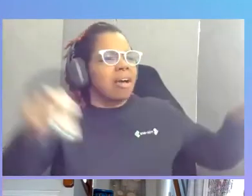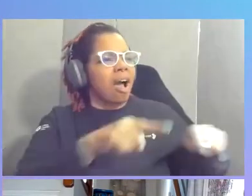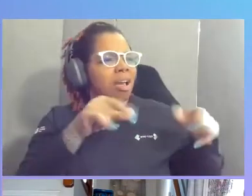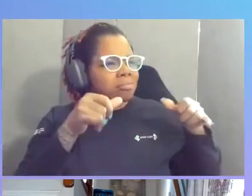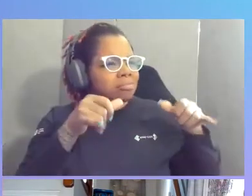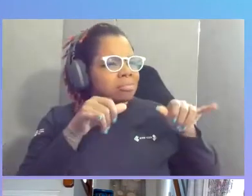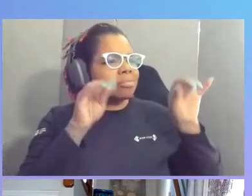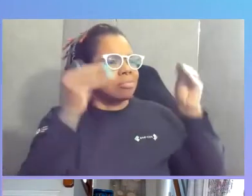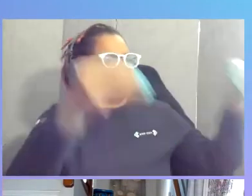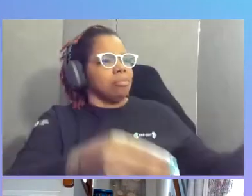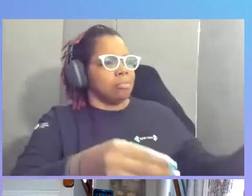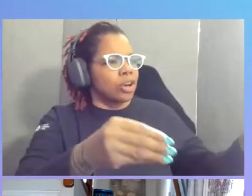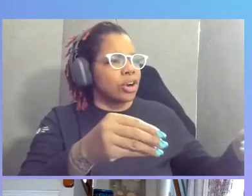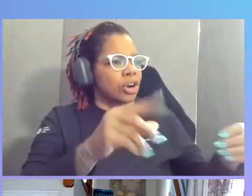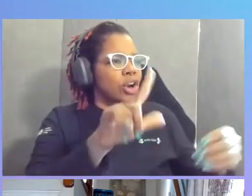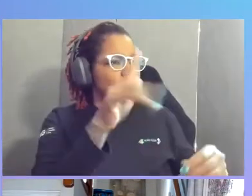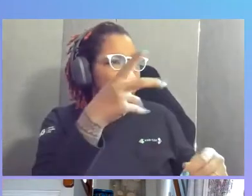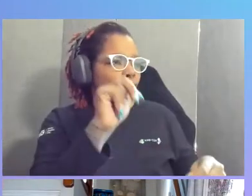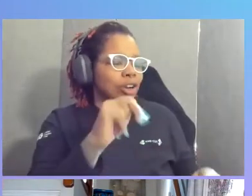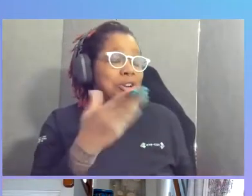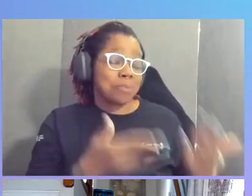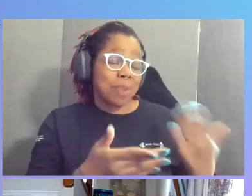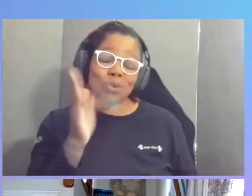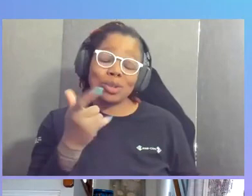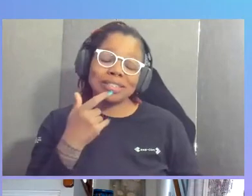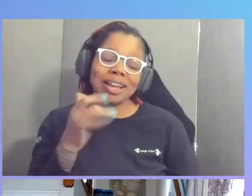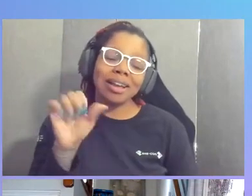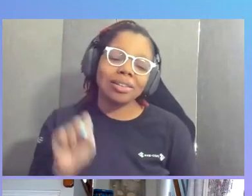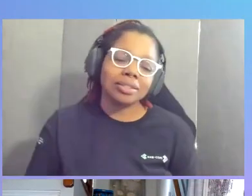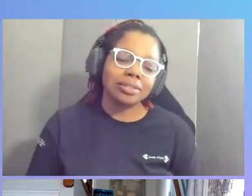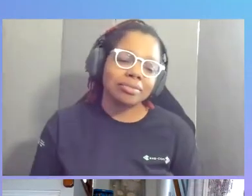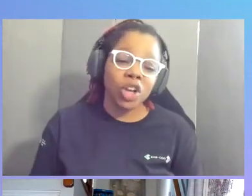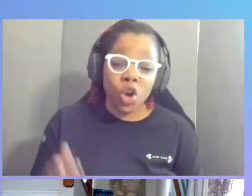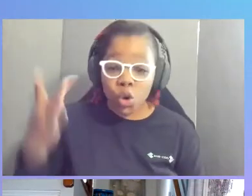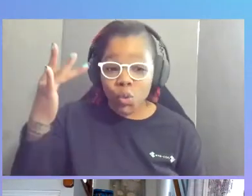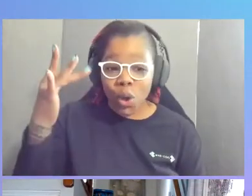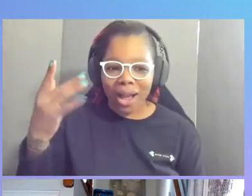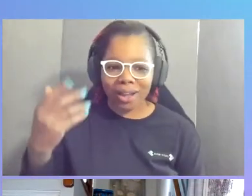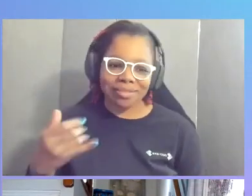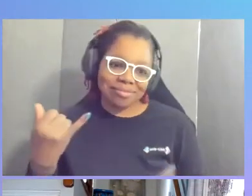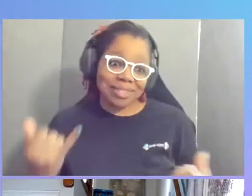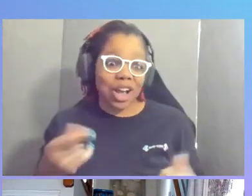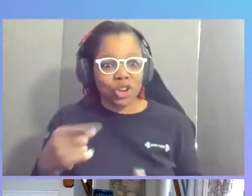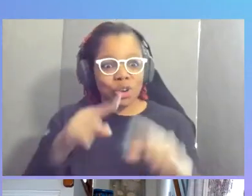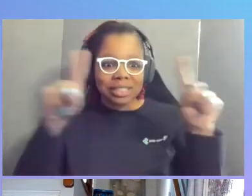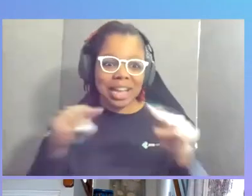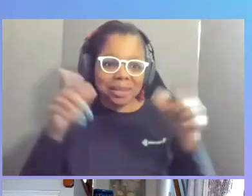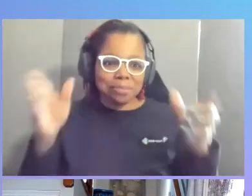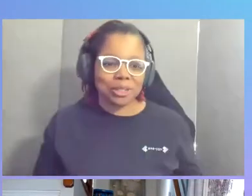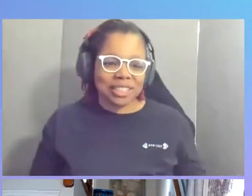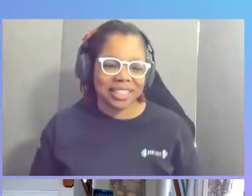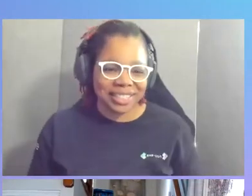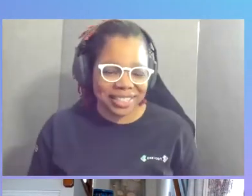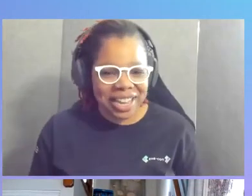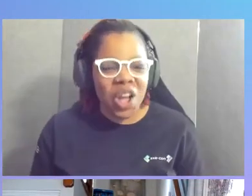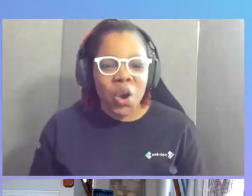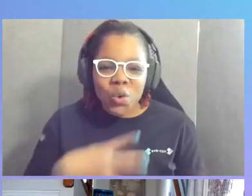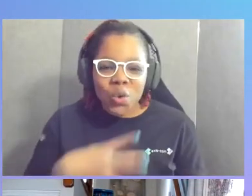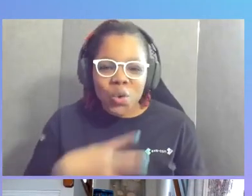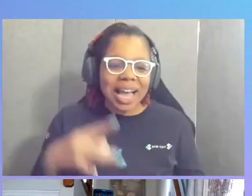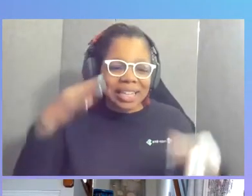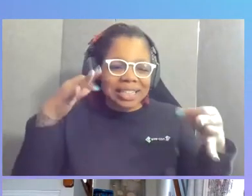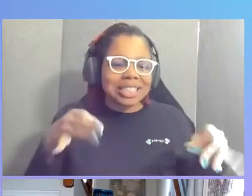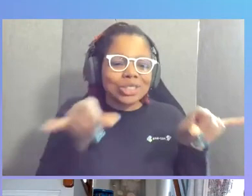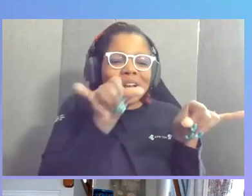lawn? You're more likely to say yes because you're sign people now. We like to make decisions